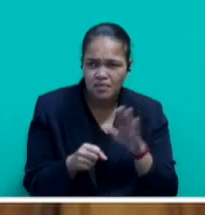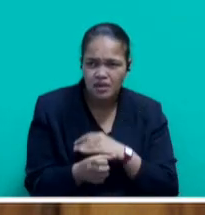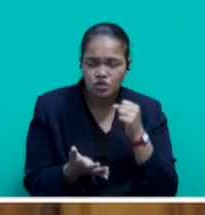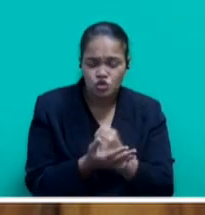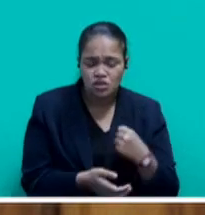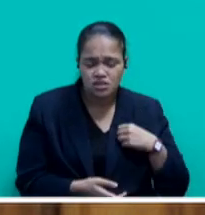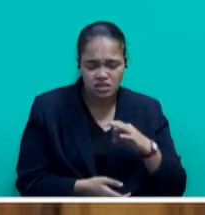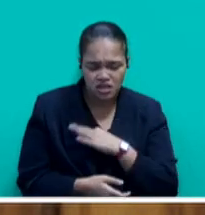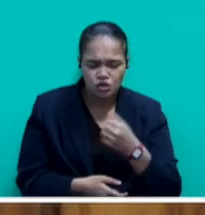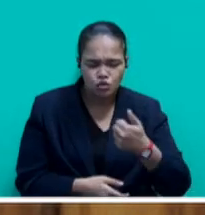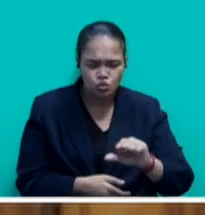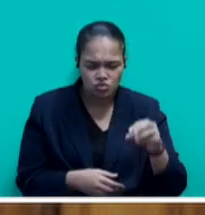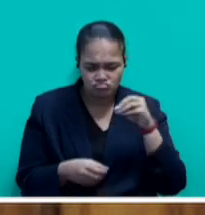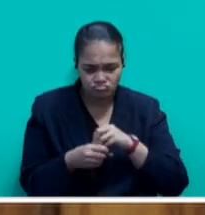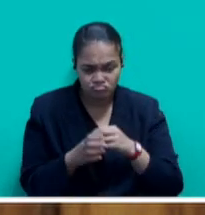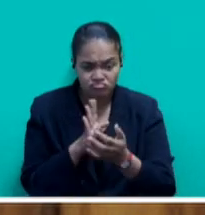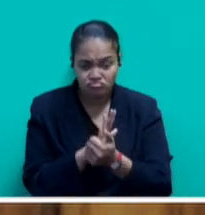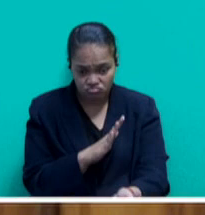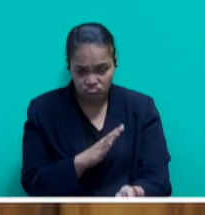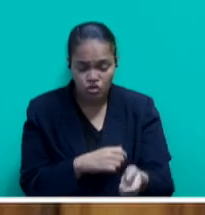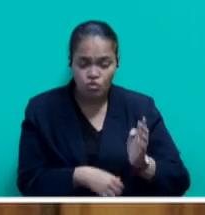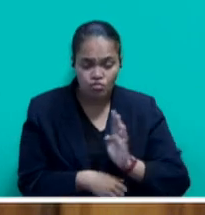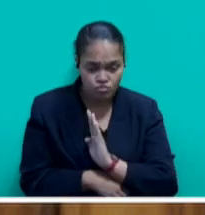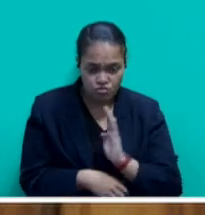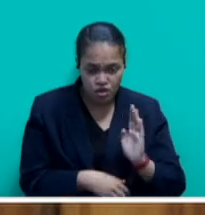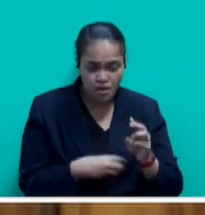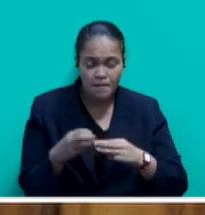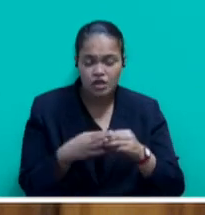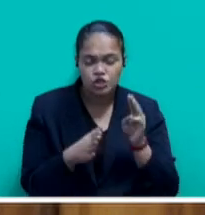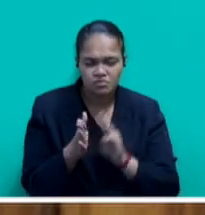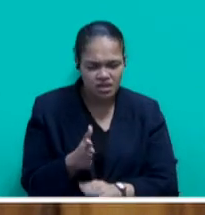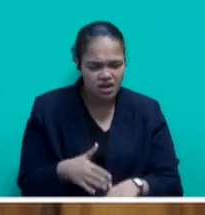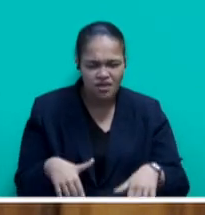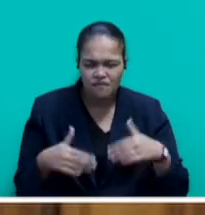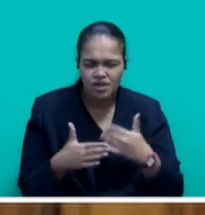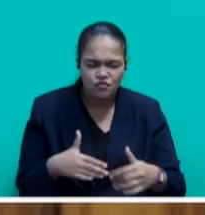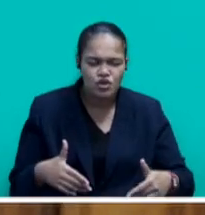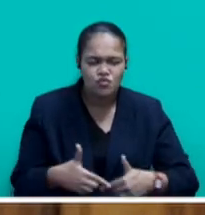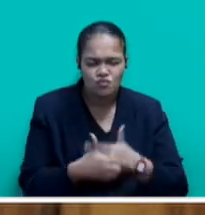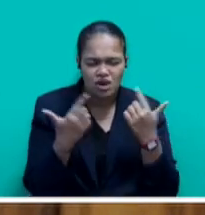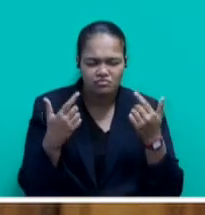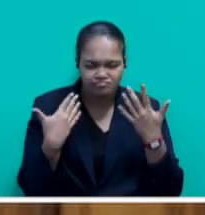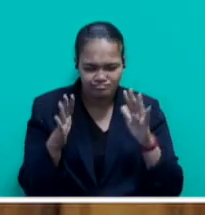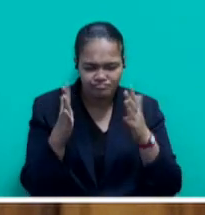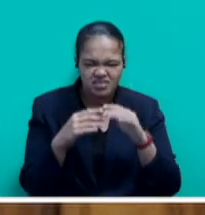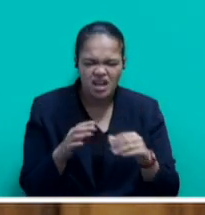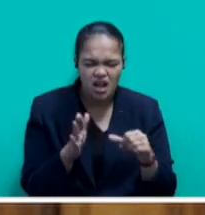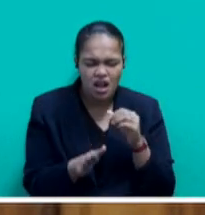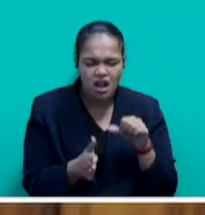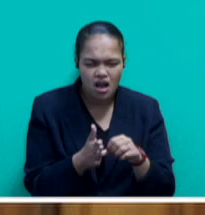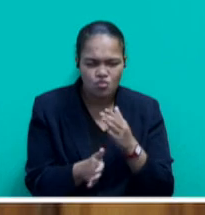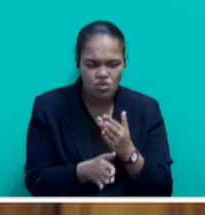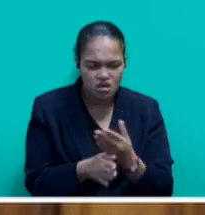are utilized well for their skills, and the board and management are extremely grateful for the diligence and hard work shown by the staff to be part of